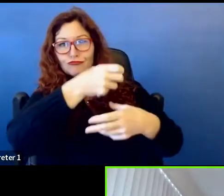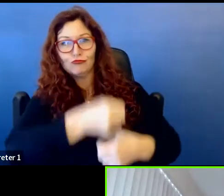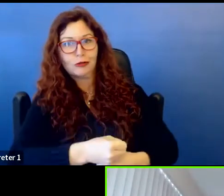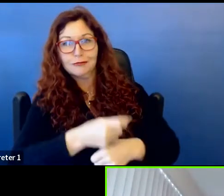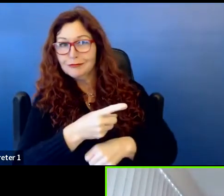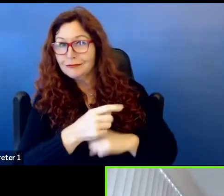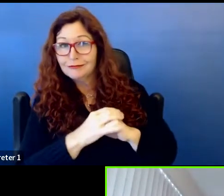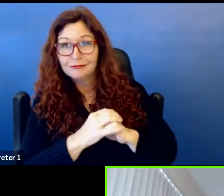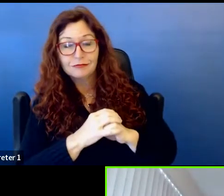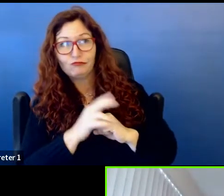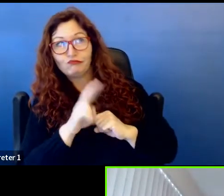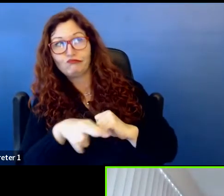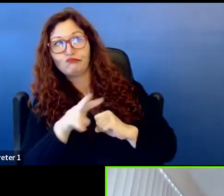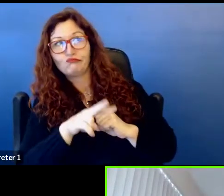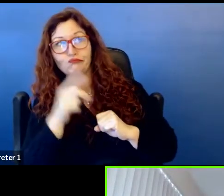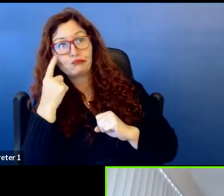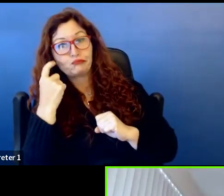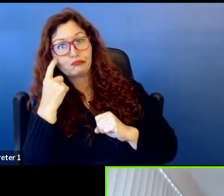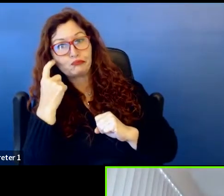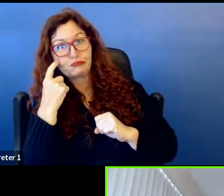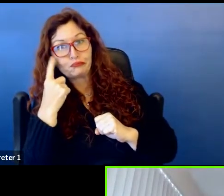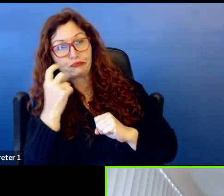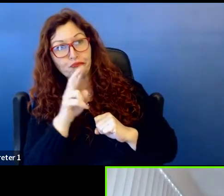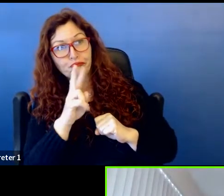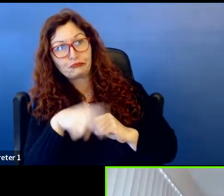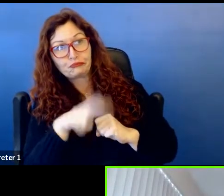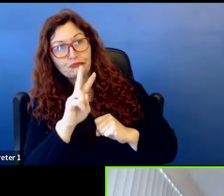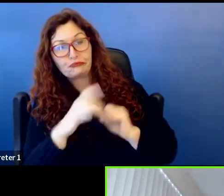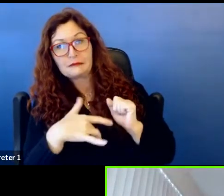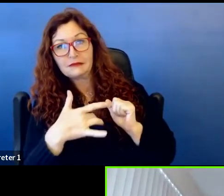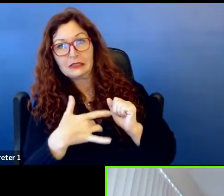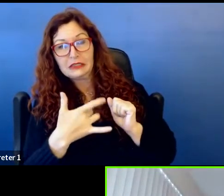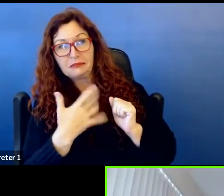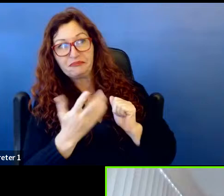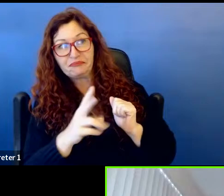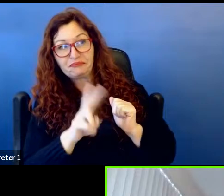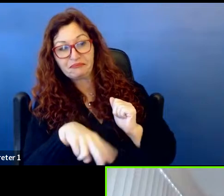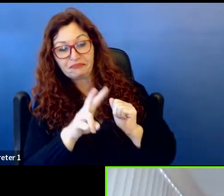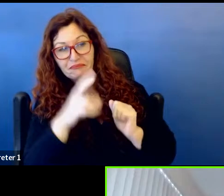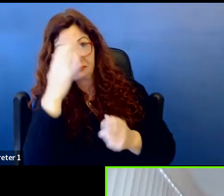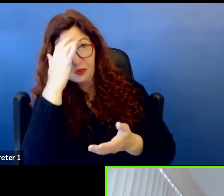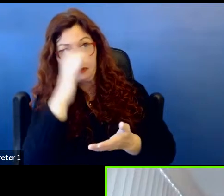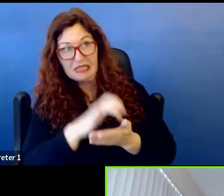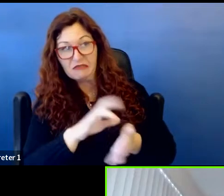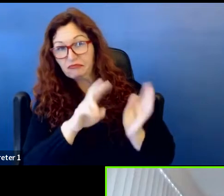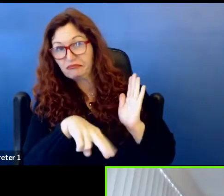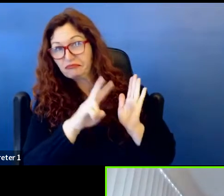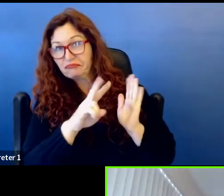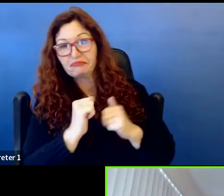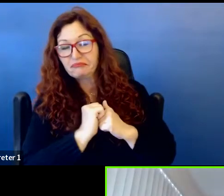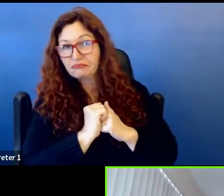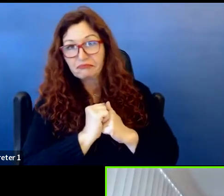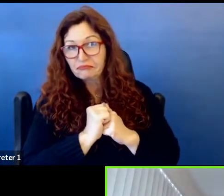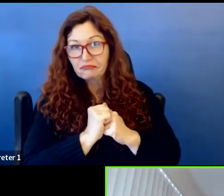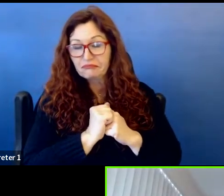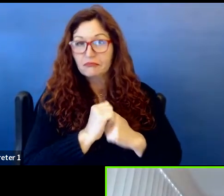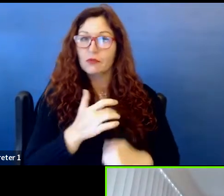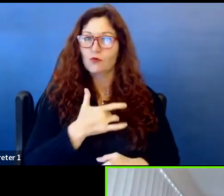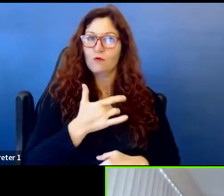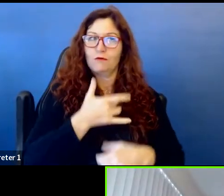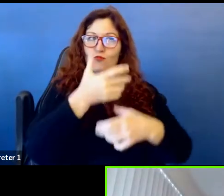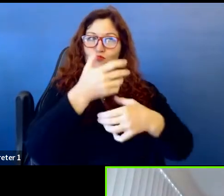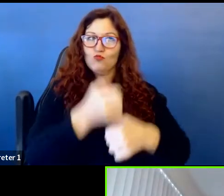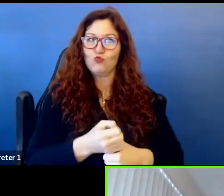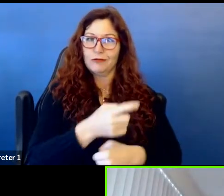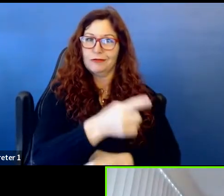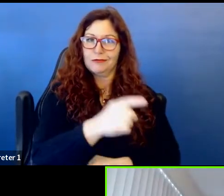folks who you know i find may feel discouraged to approach the um commission and i think part of that is